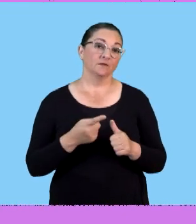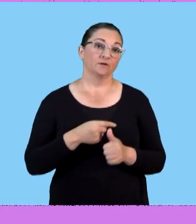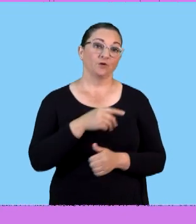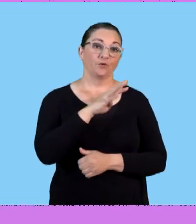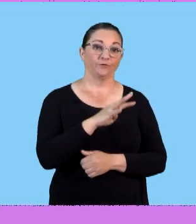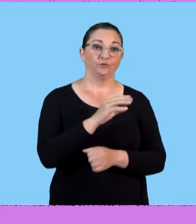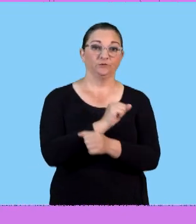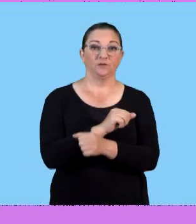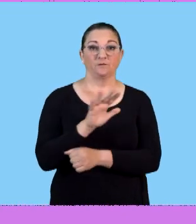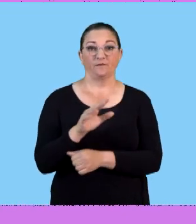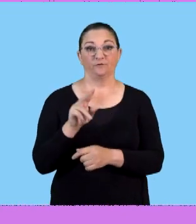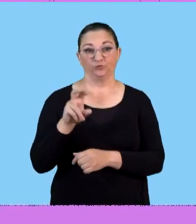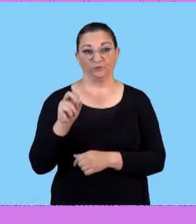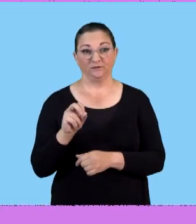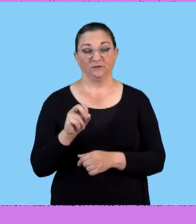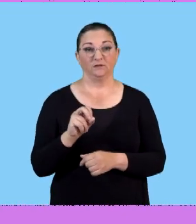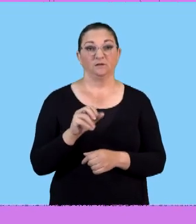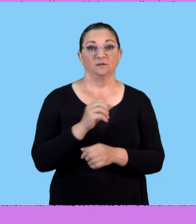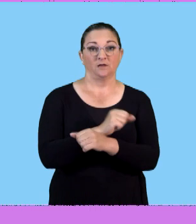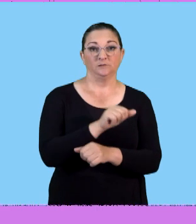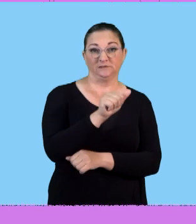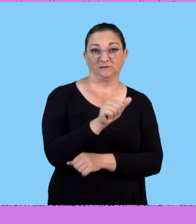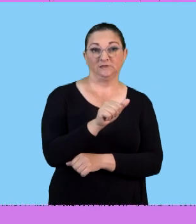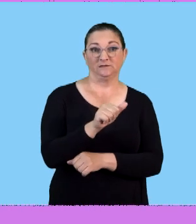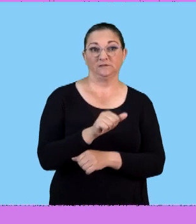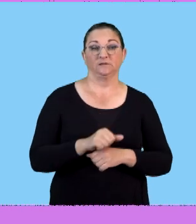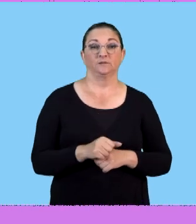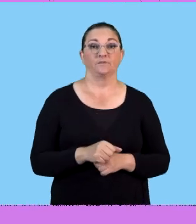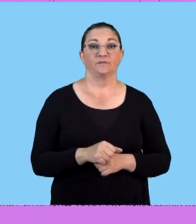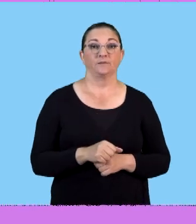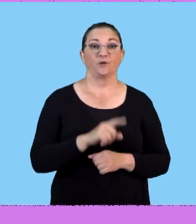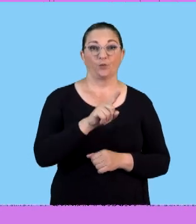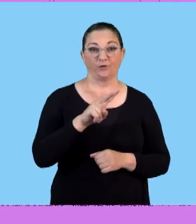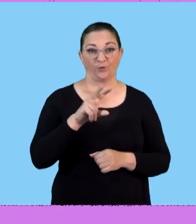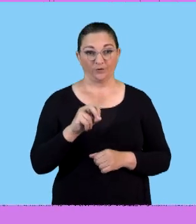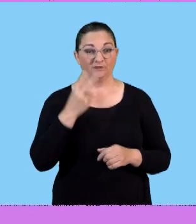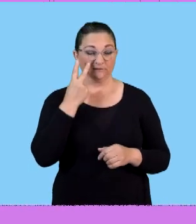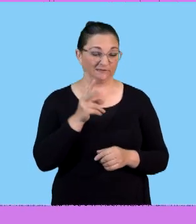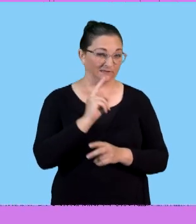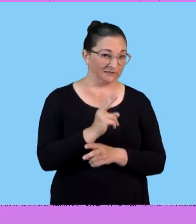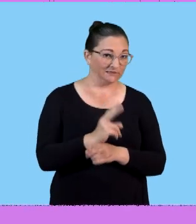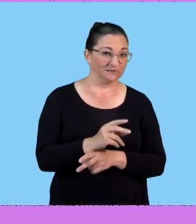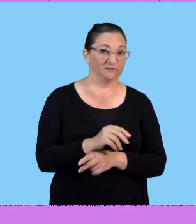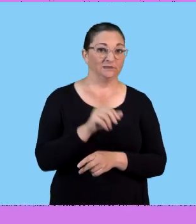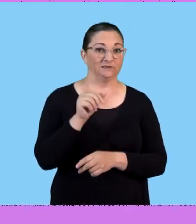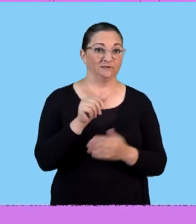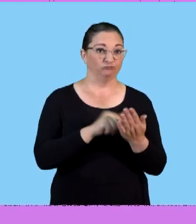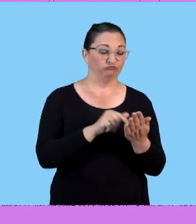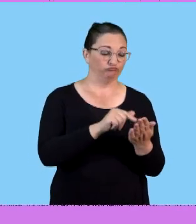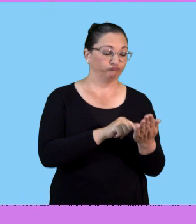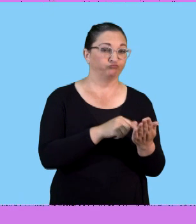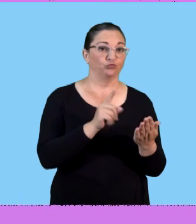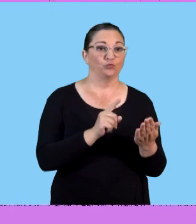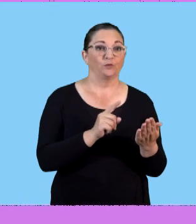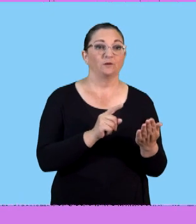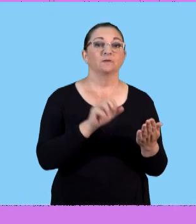centimeters. Okay, so therefore 4 times 5 is 20, 20 times 6 is 120. So let's double check, 6 multiplied by